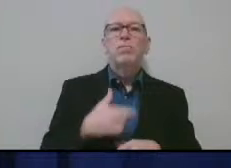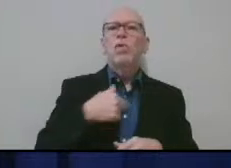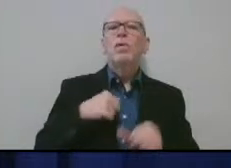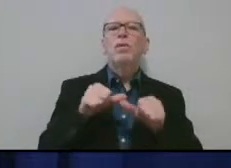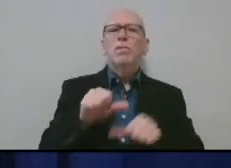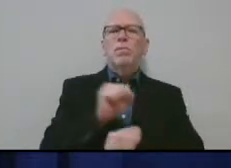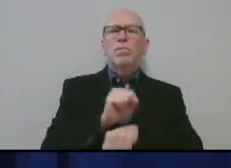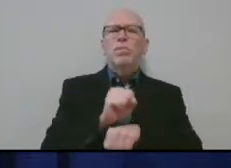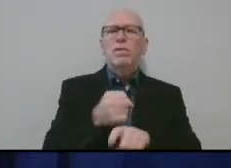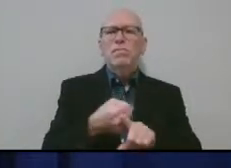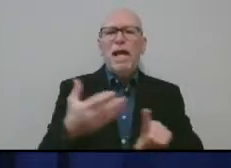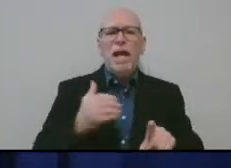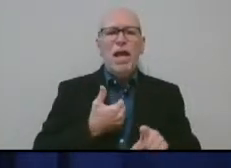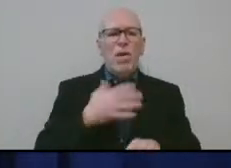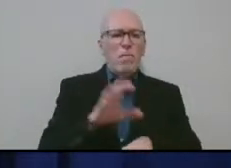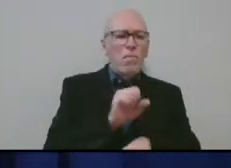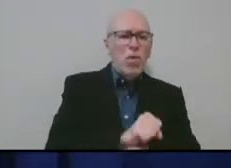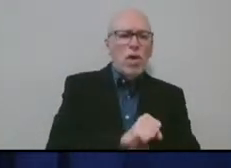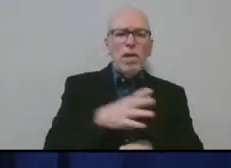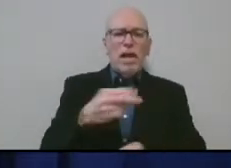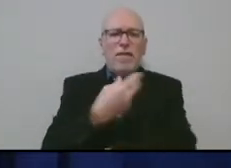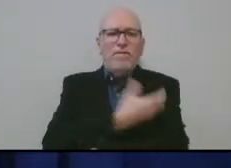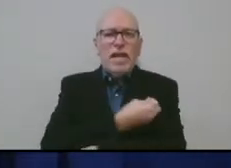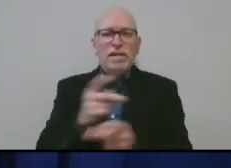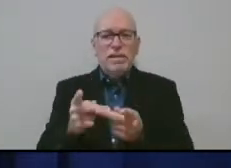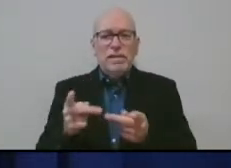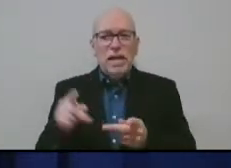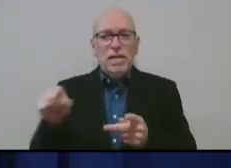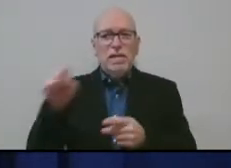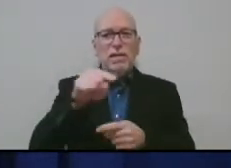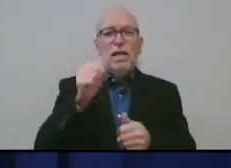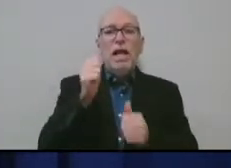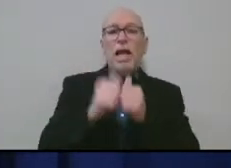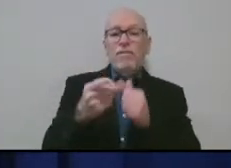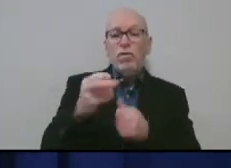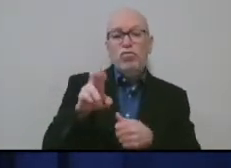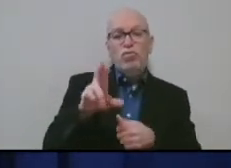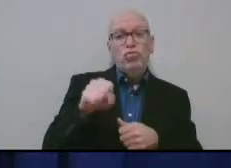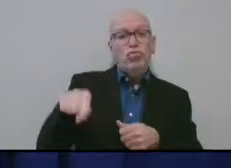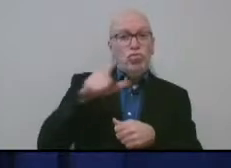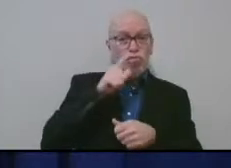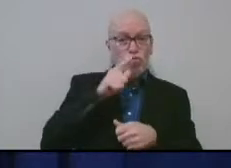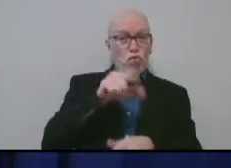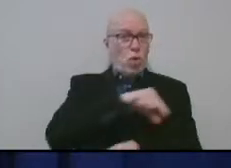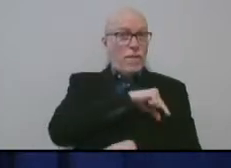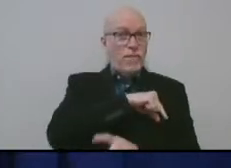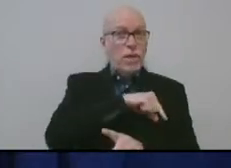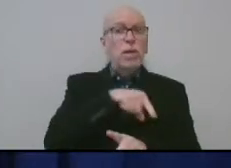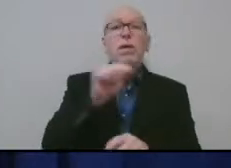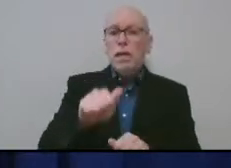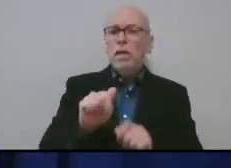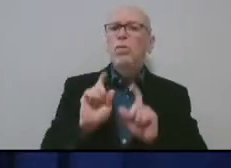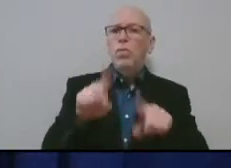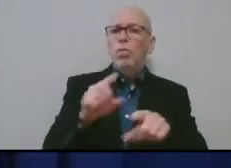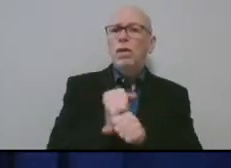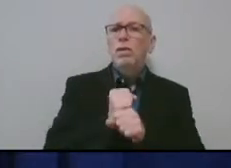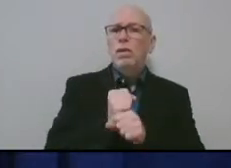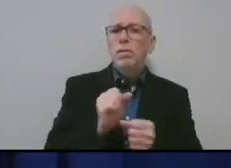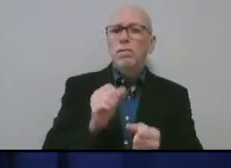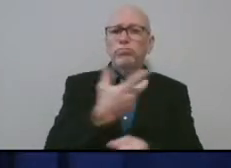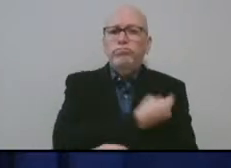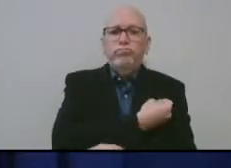expand appointments and vaccine sites so that every Hoosier who is currently eligible can get a vaccine as soon as possible